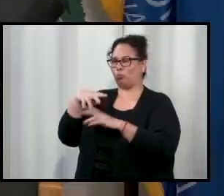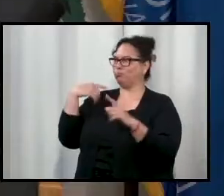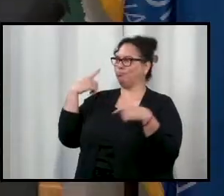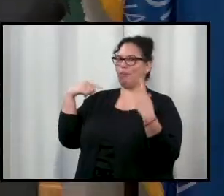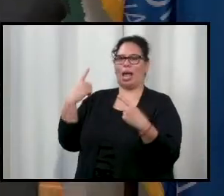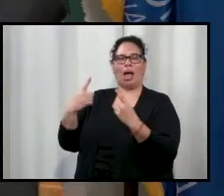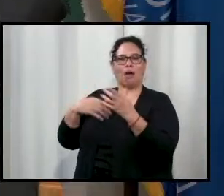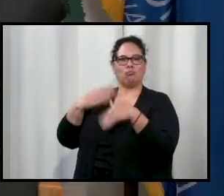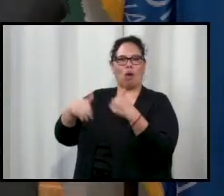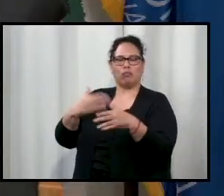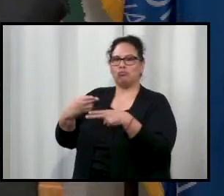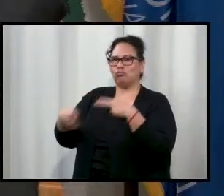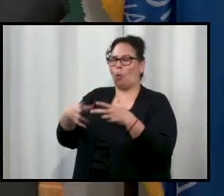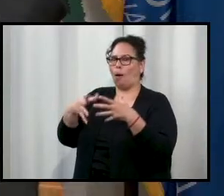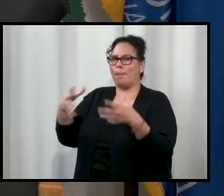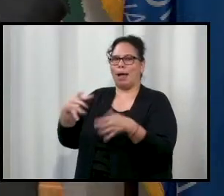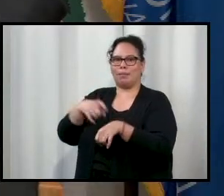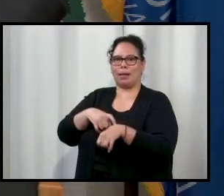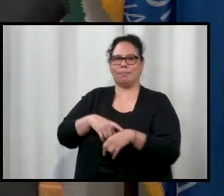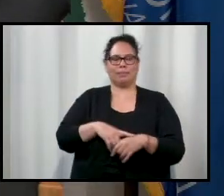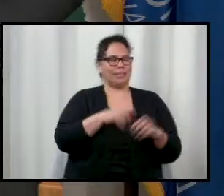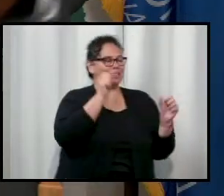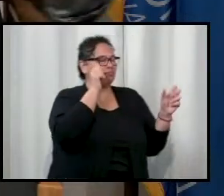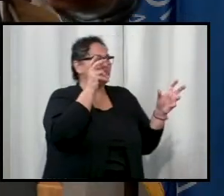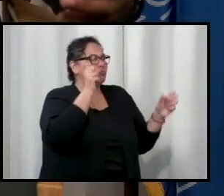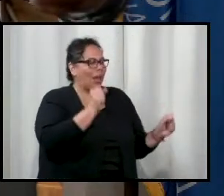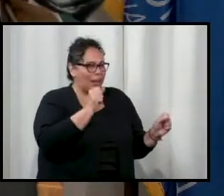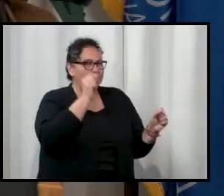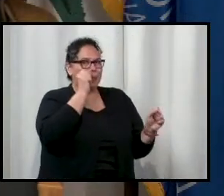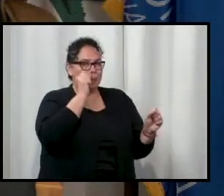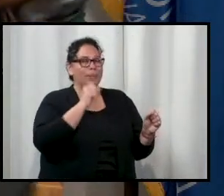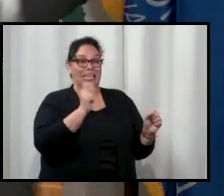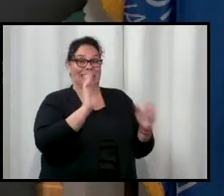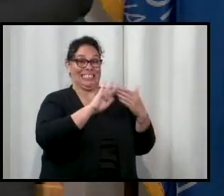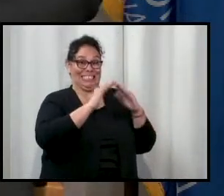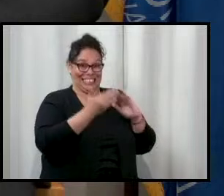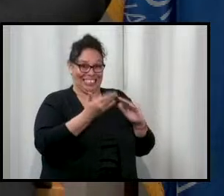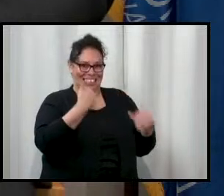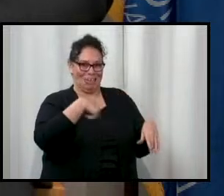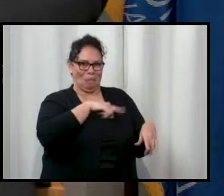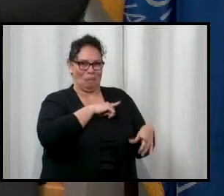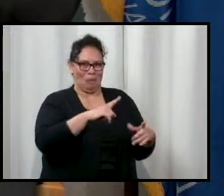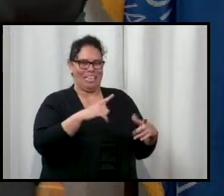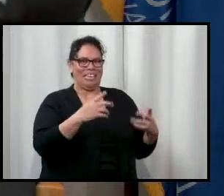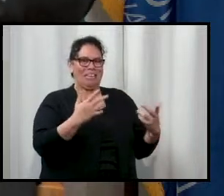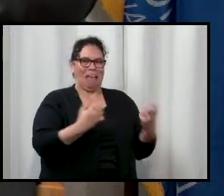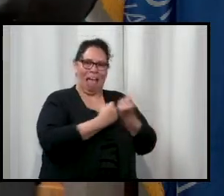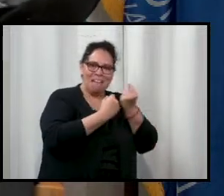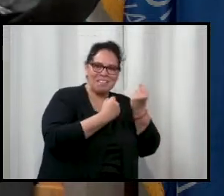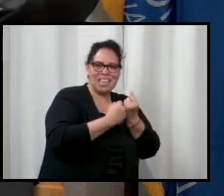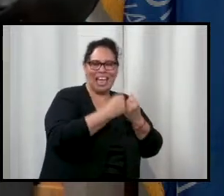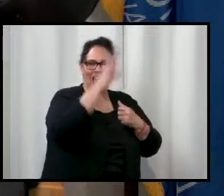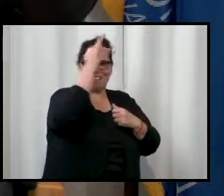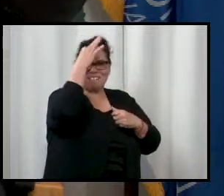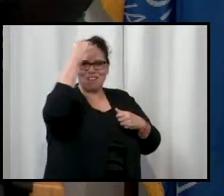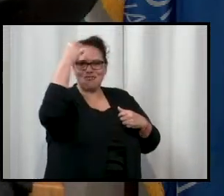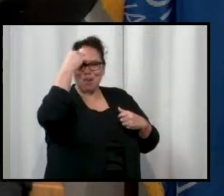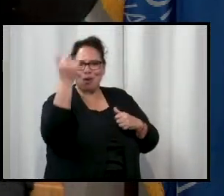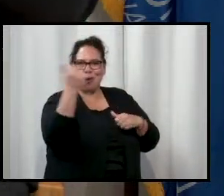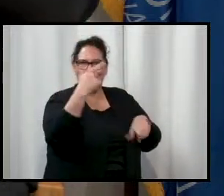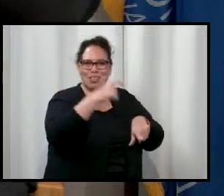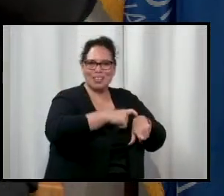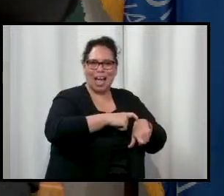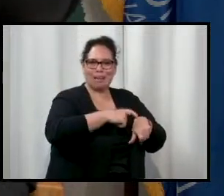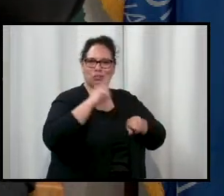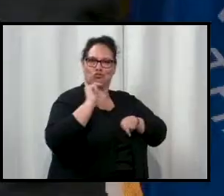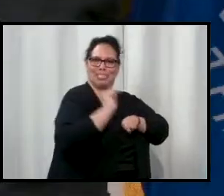That's incredible. And, as a city, we go out and we advocate to the federal government all the time. But